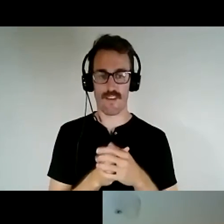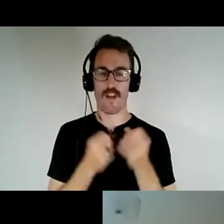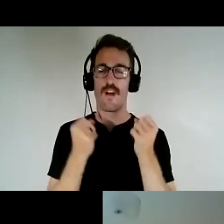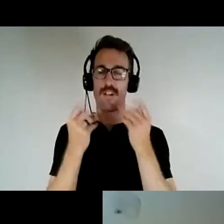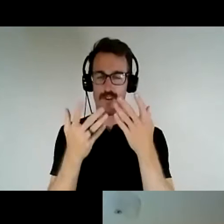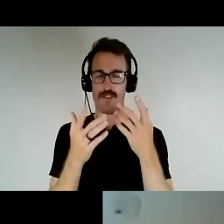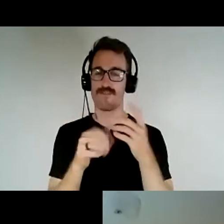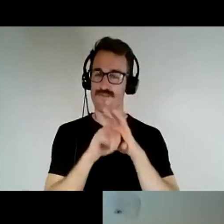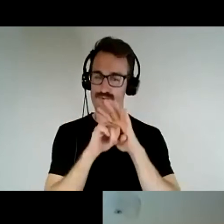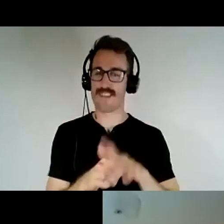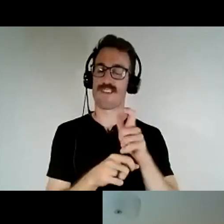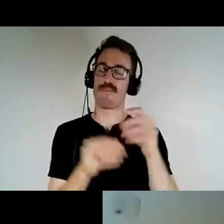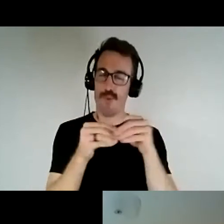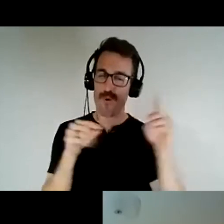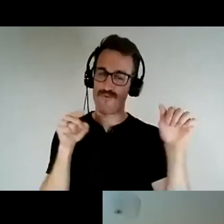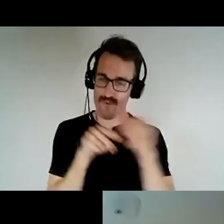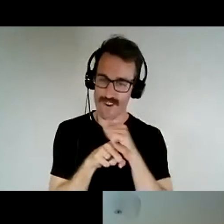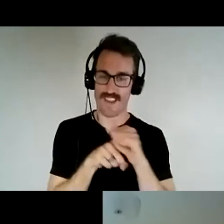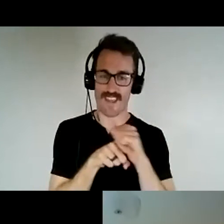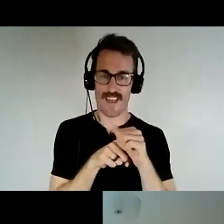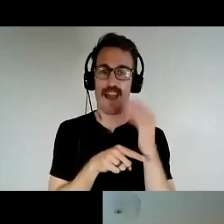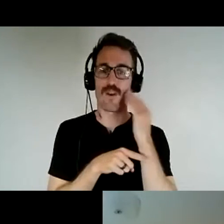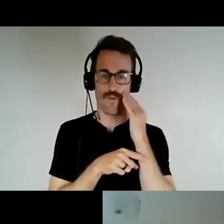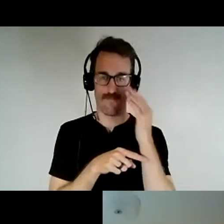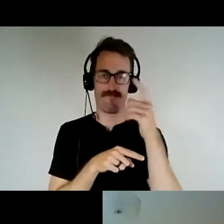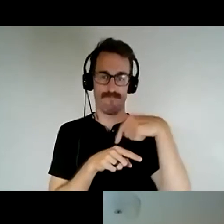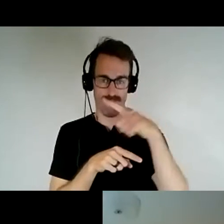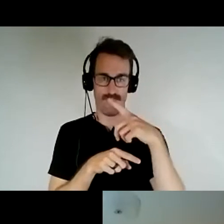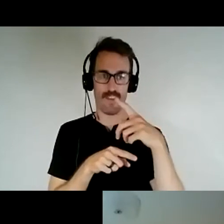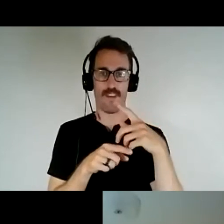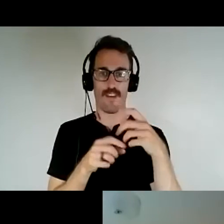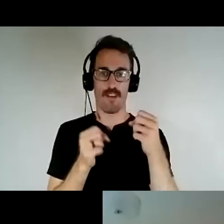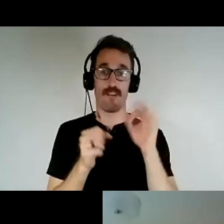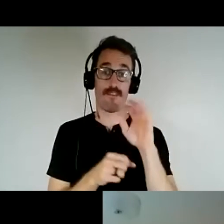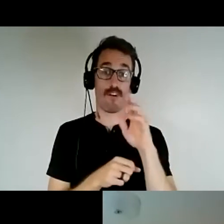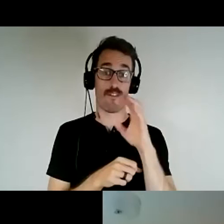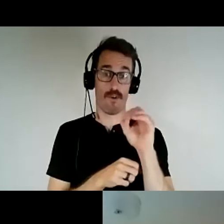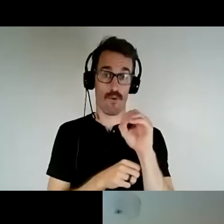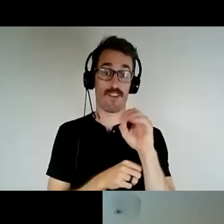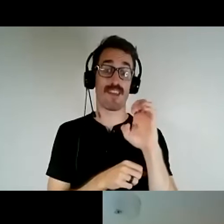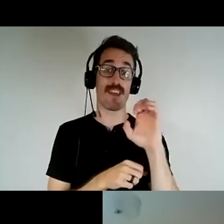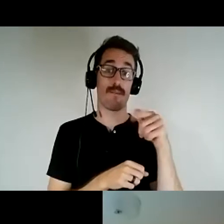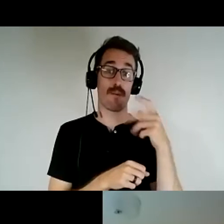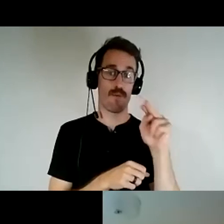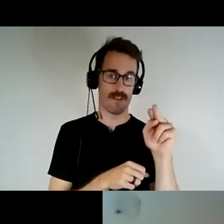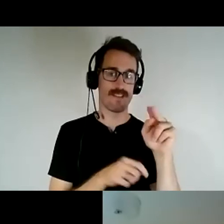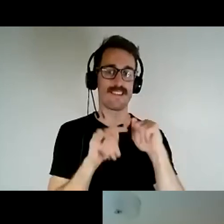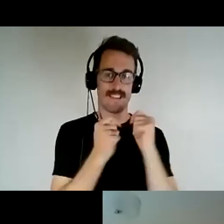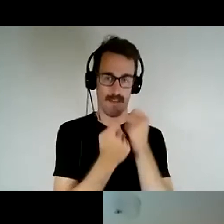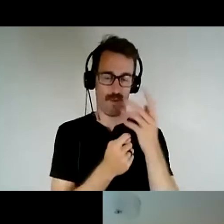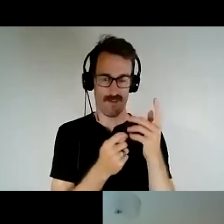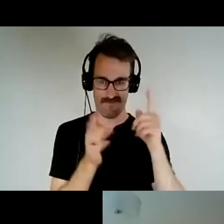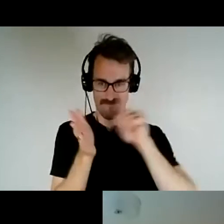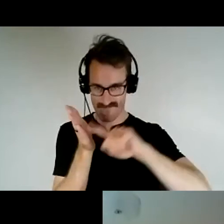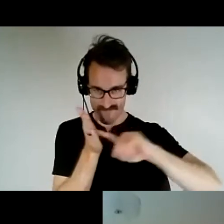more training, further training. So something I know the FARFO and EAPON team will look at in the future as well,